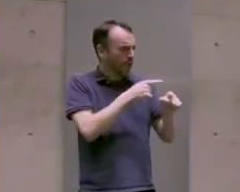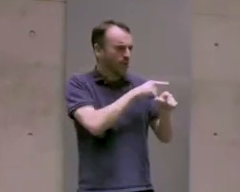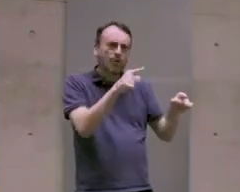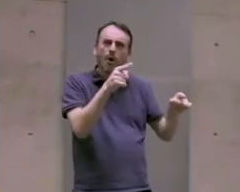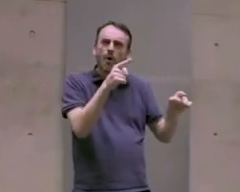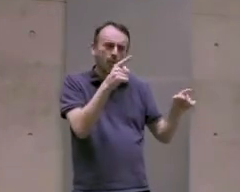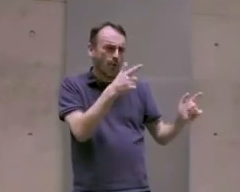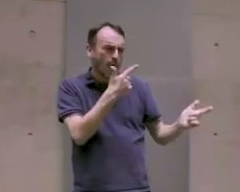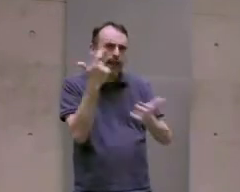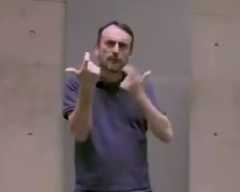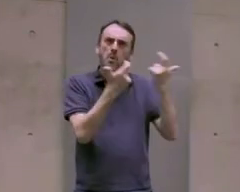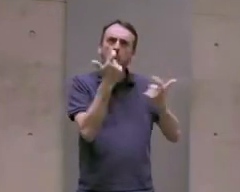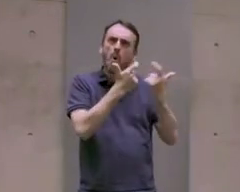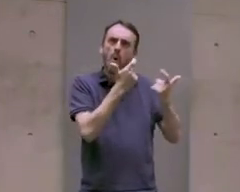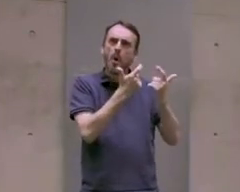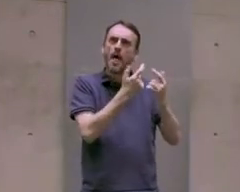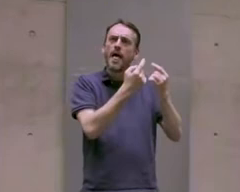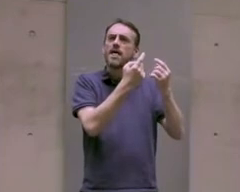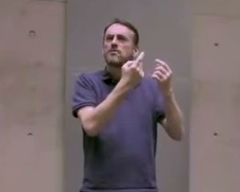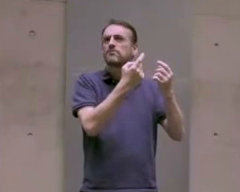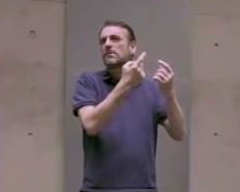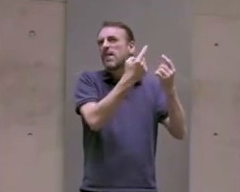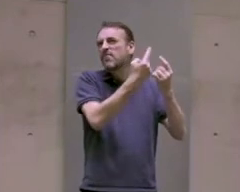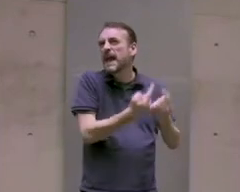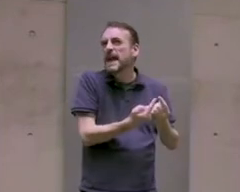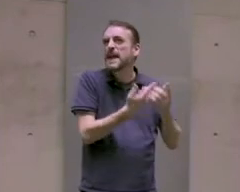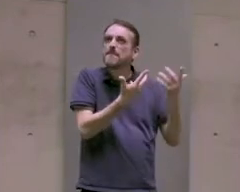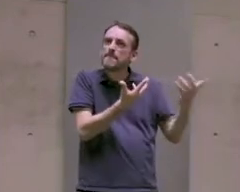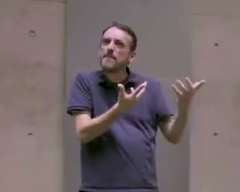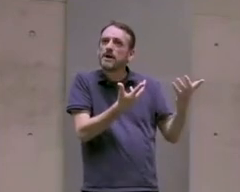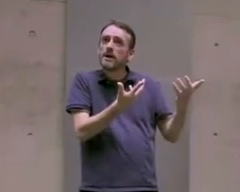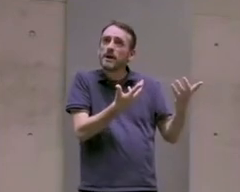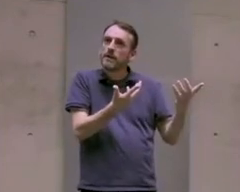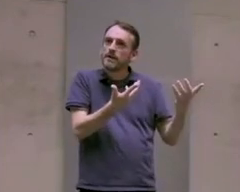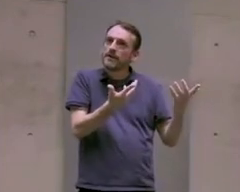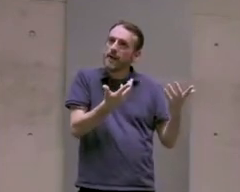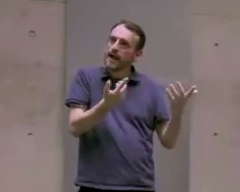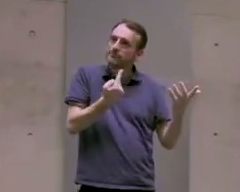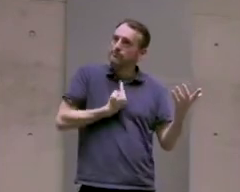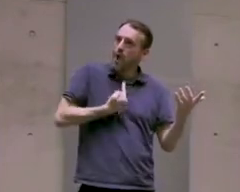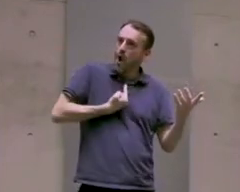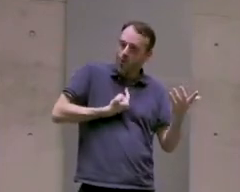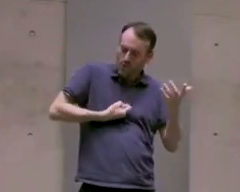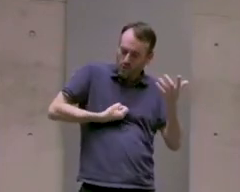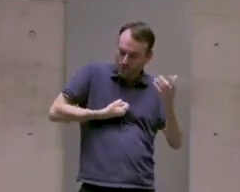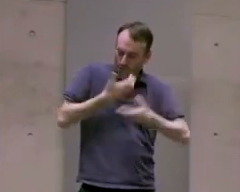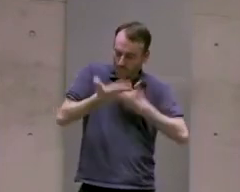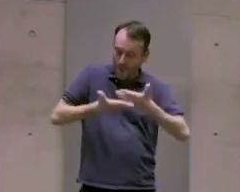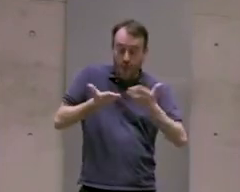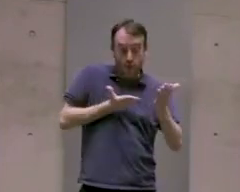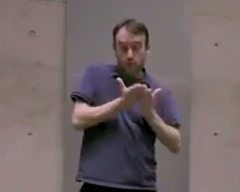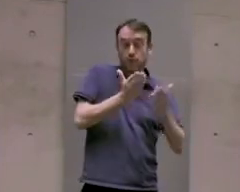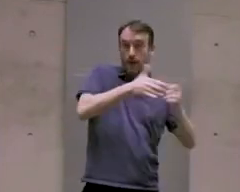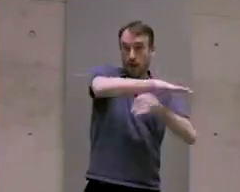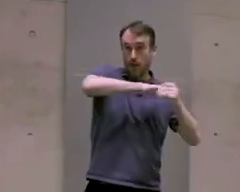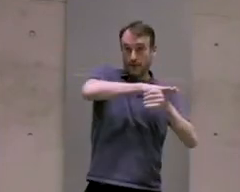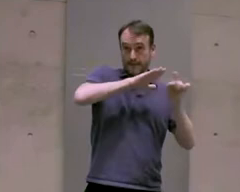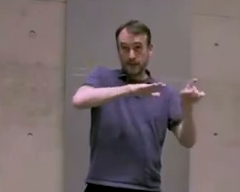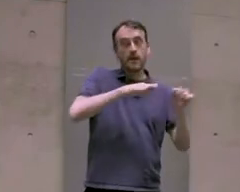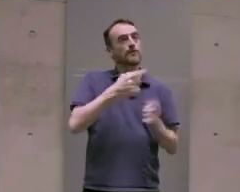that and to kind of tell your own story within that context. And yeah, we're doing interesting